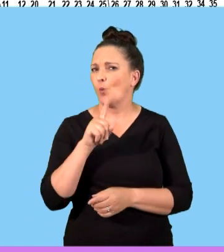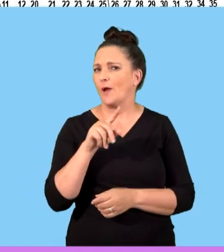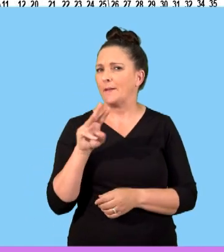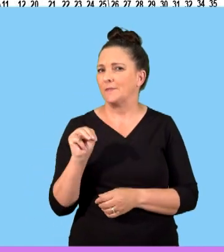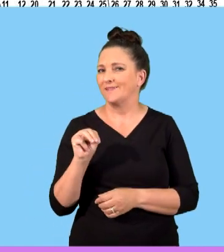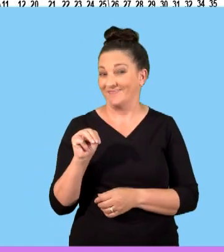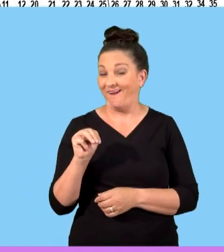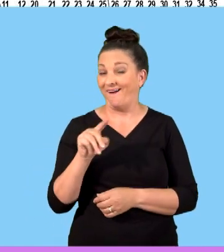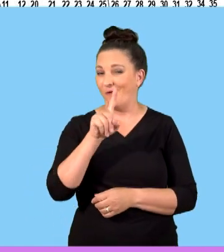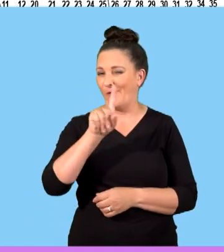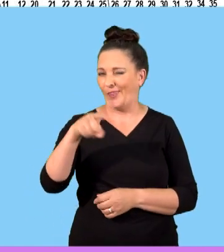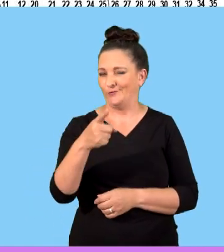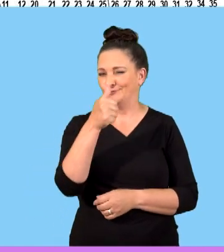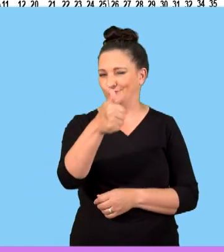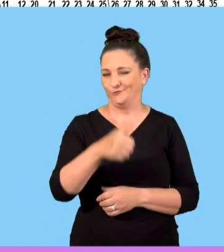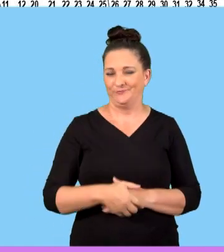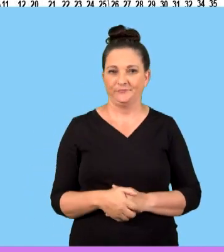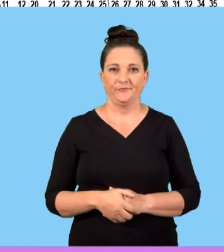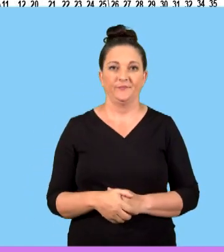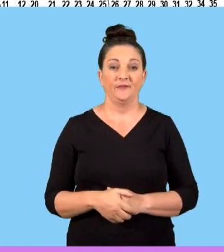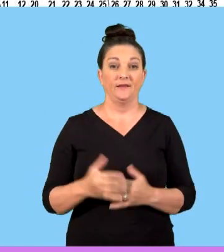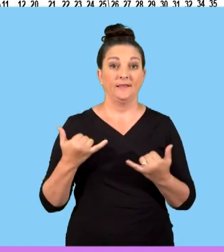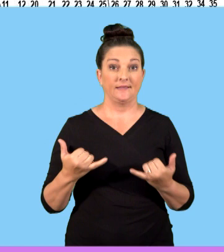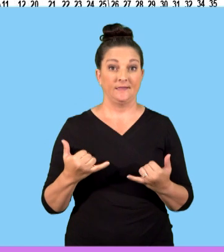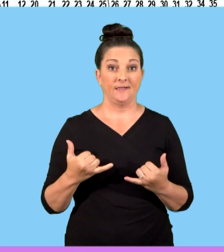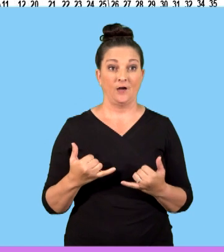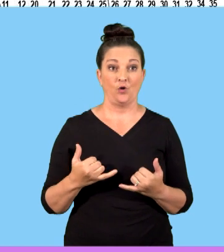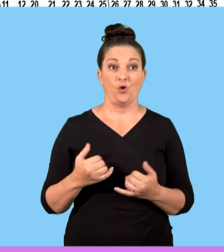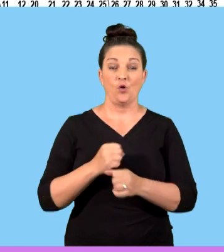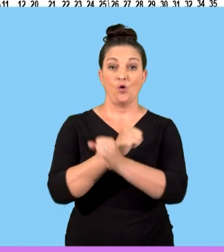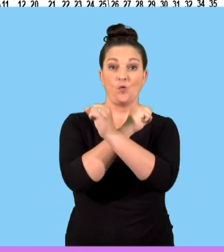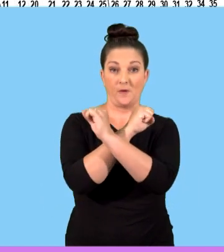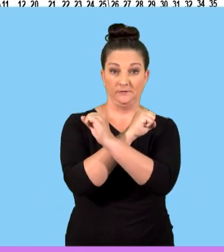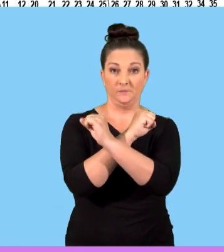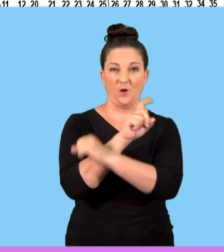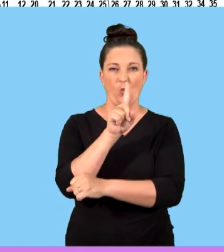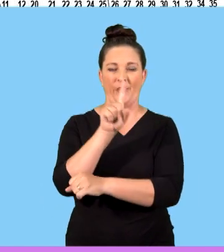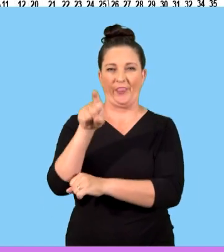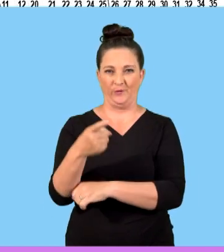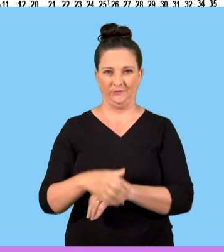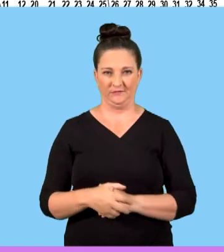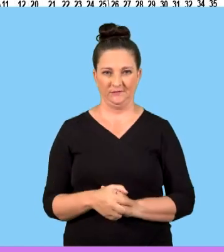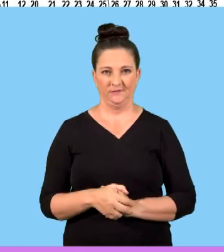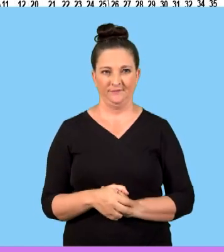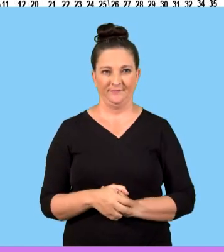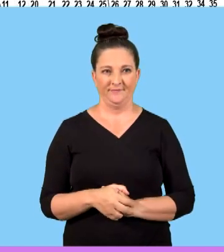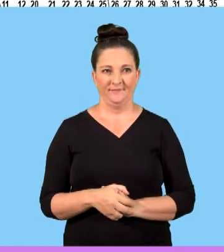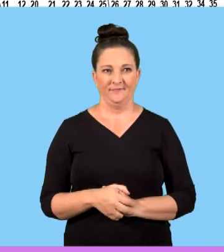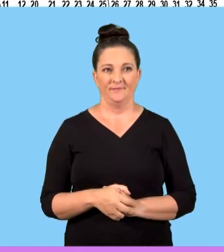meter? Exactly 1,000. Now, so first of all, I will take this and I'll multiply that by